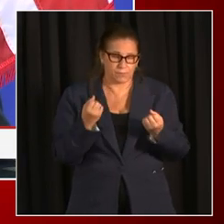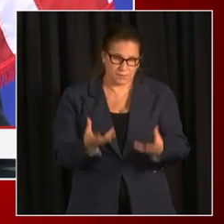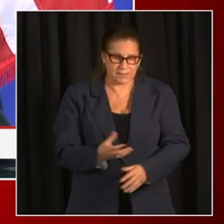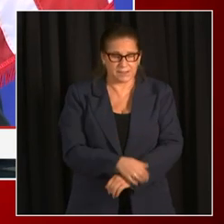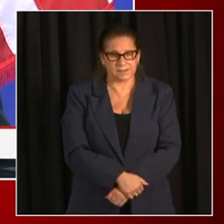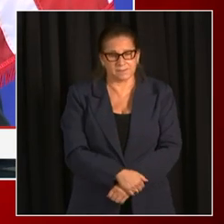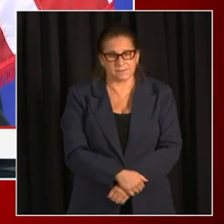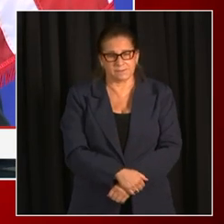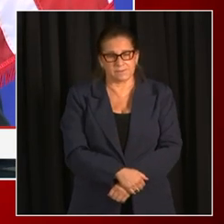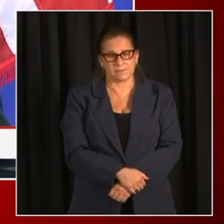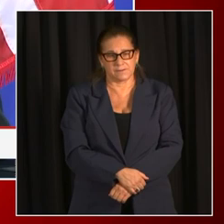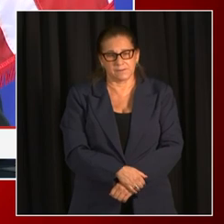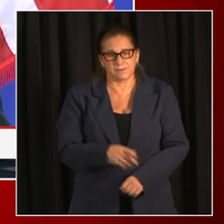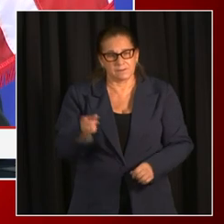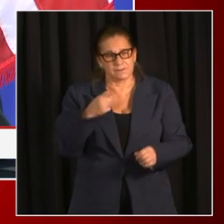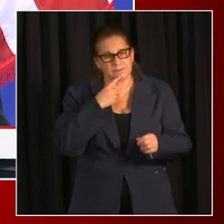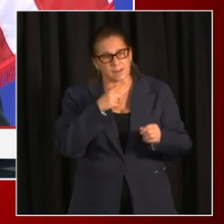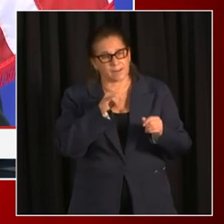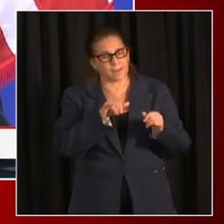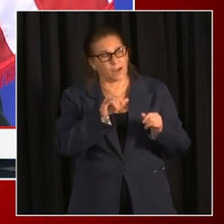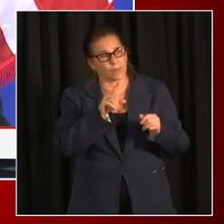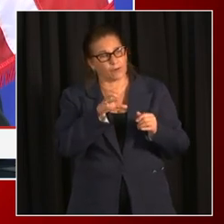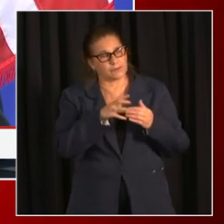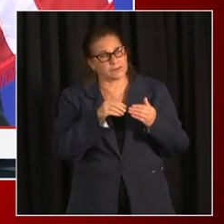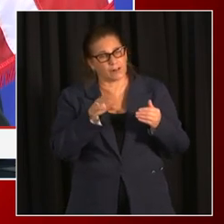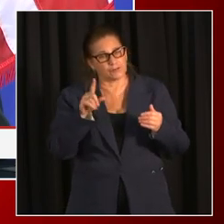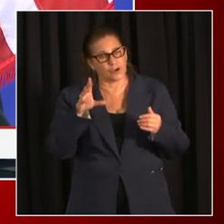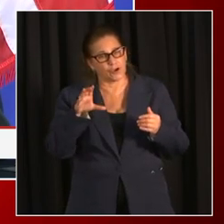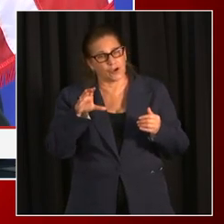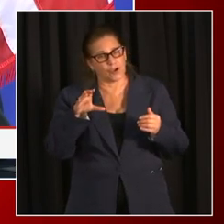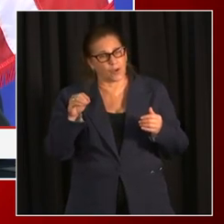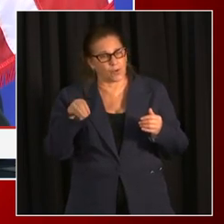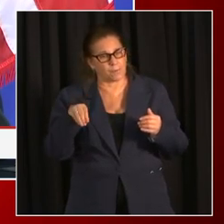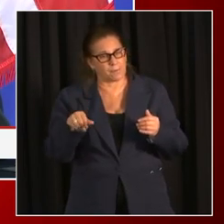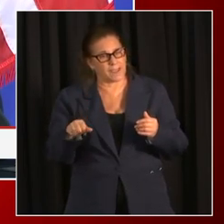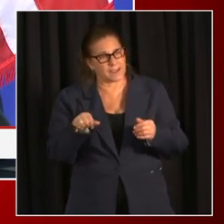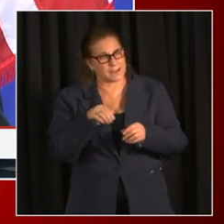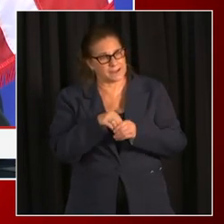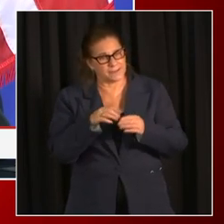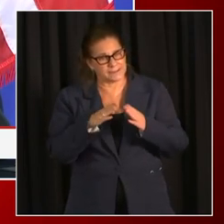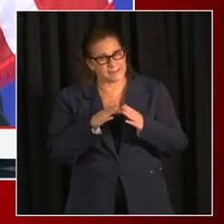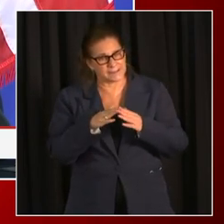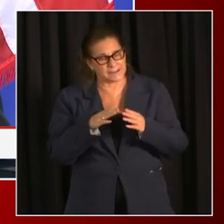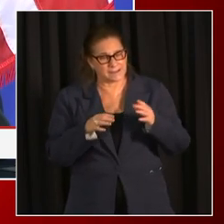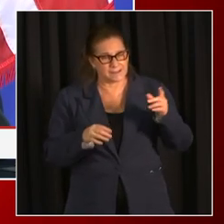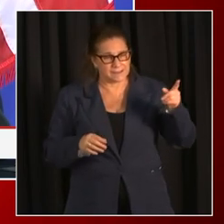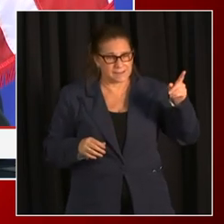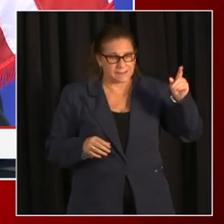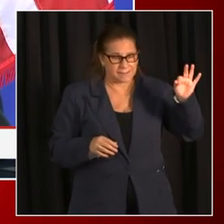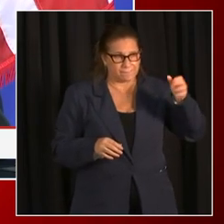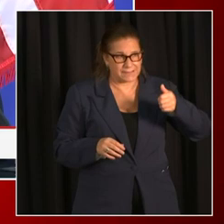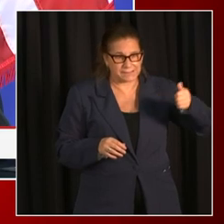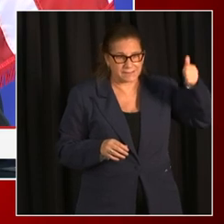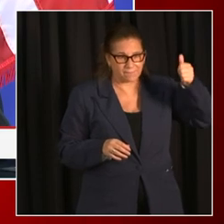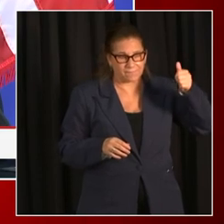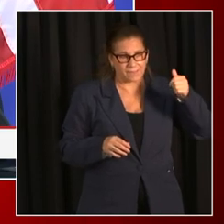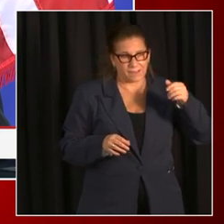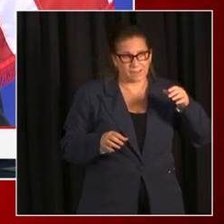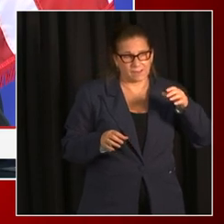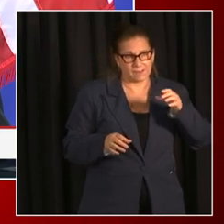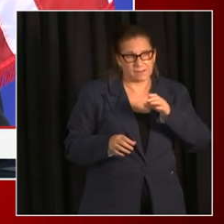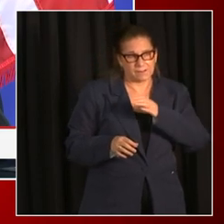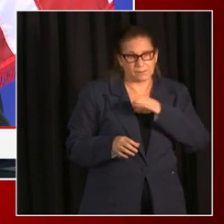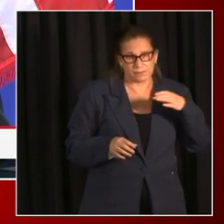on the $100 copay that the local jurisdictions would be asked if the president's executive actions went forward,